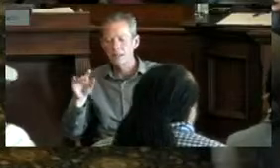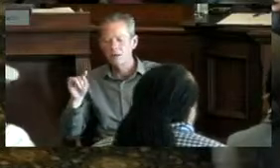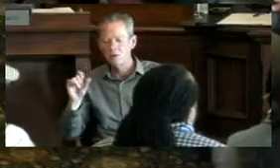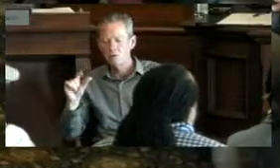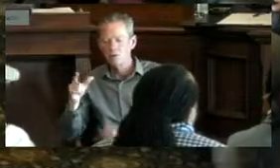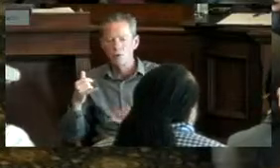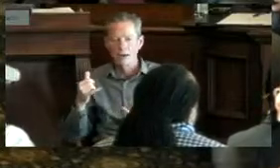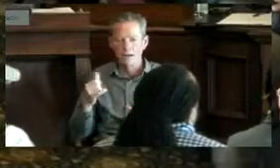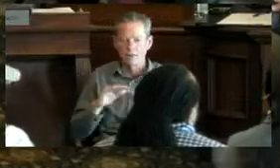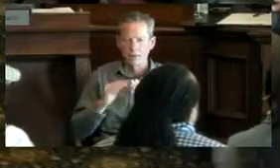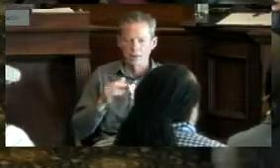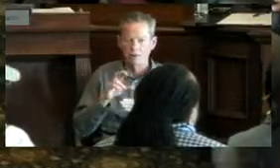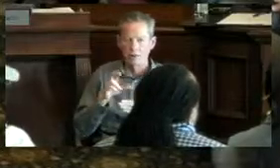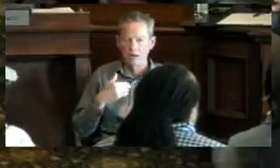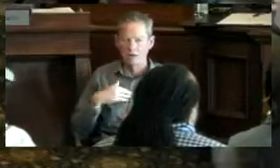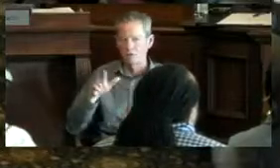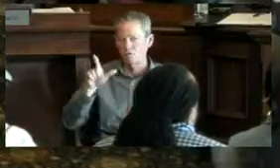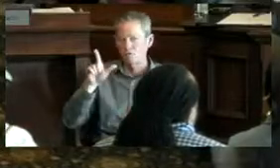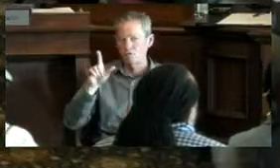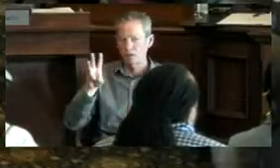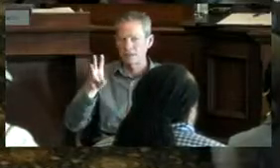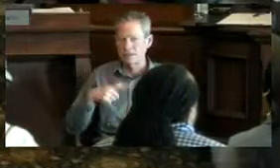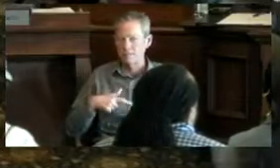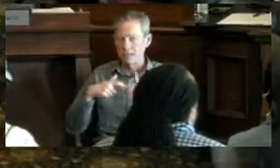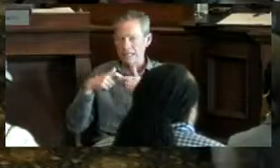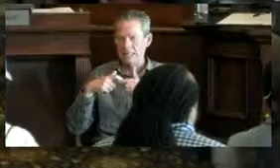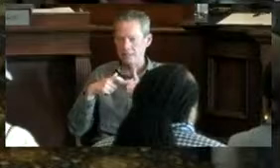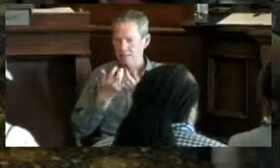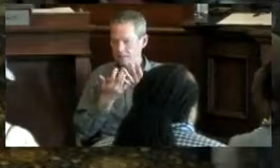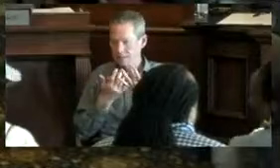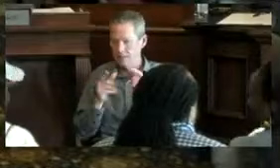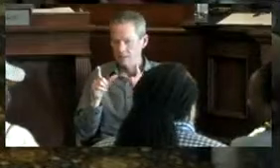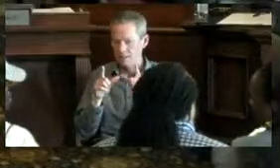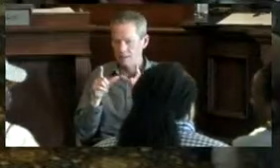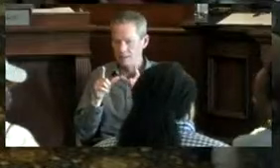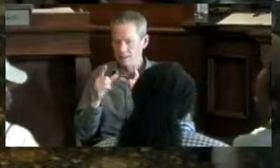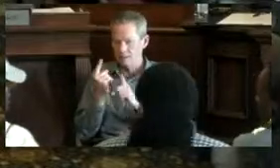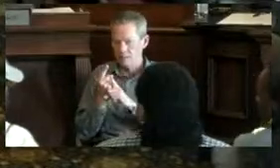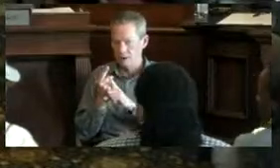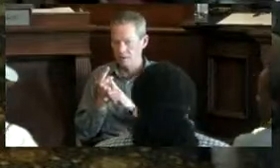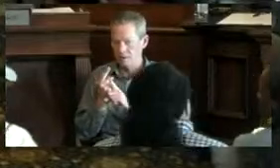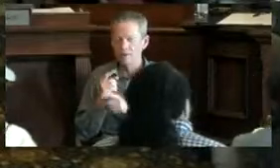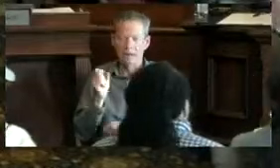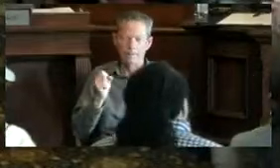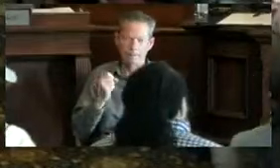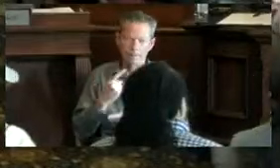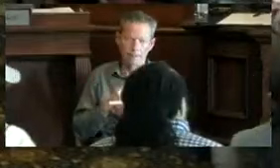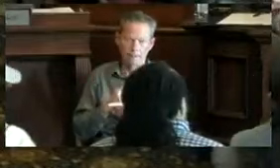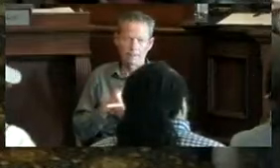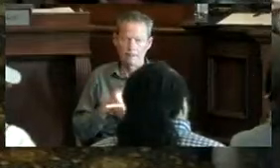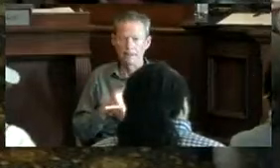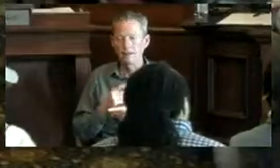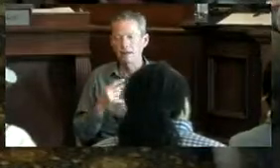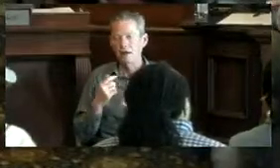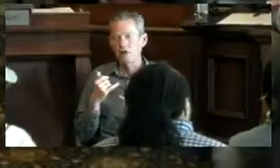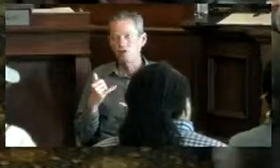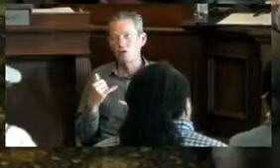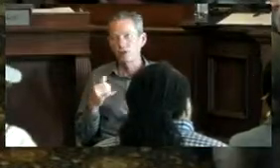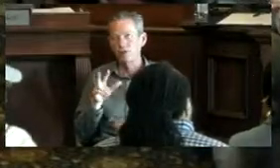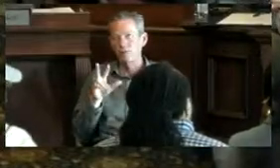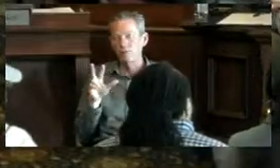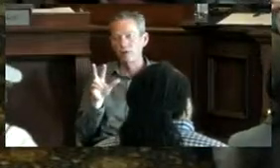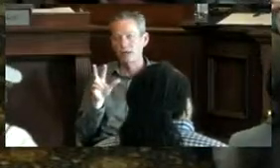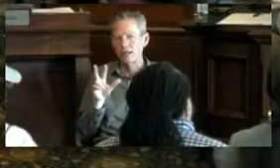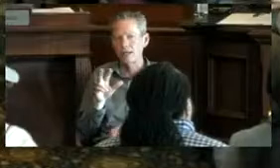now the city of Rochester has 26 pending license. Correct me if I'm wrong, you guys, 26, and then currently